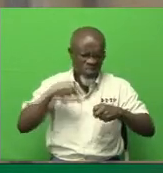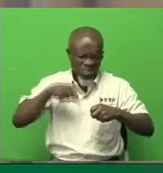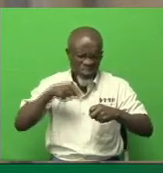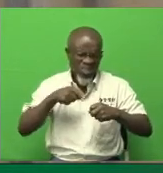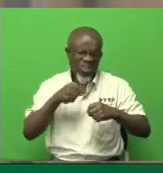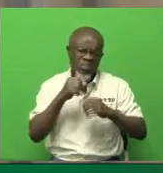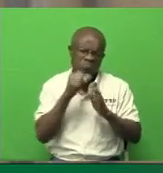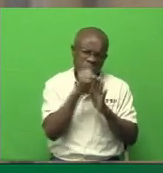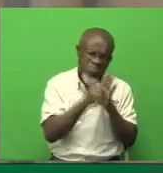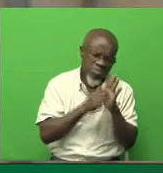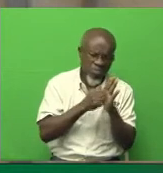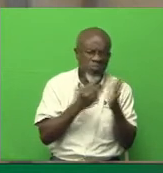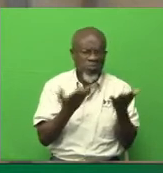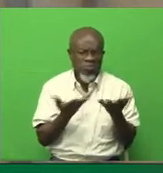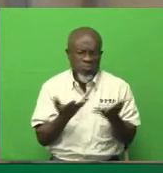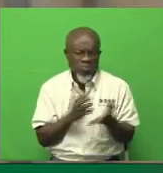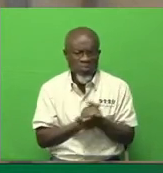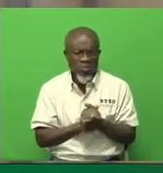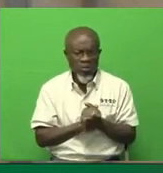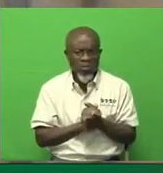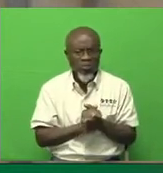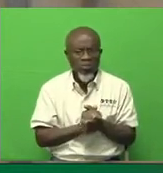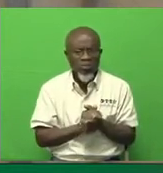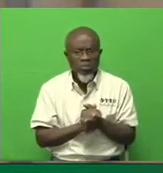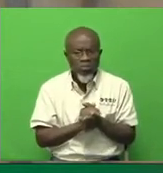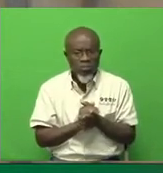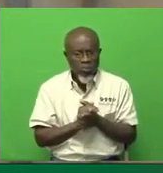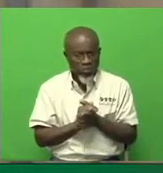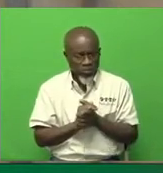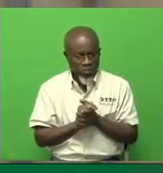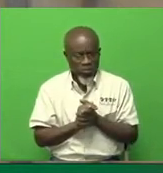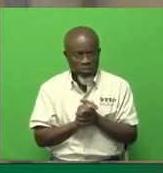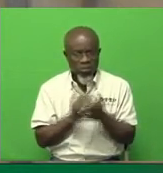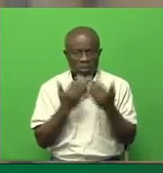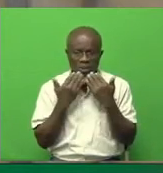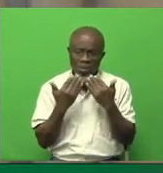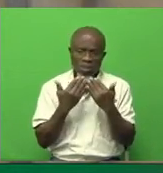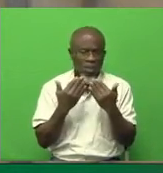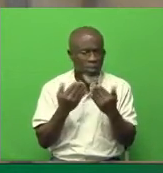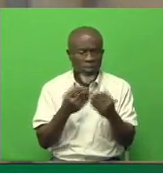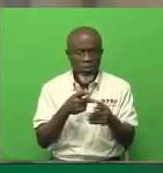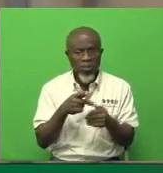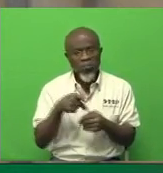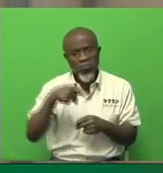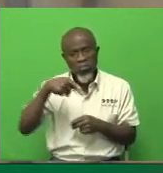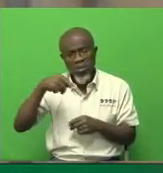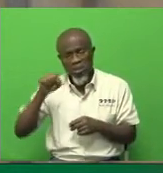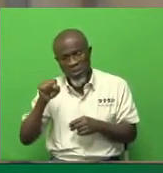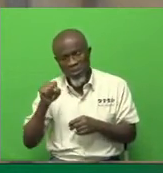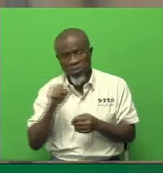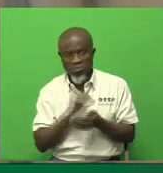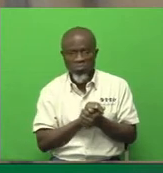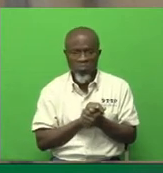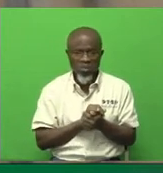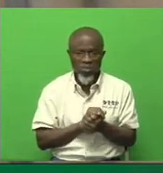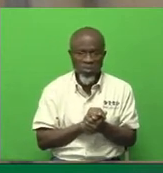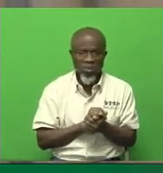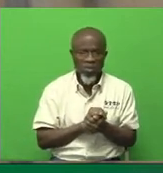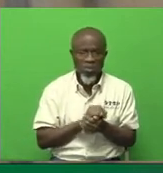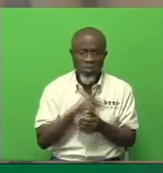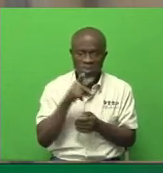of Minister Morris Julian and I I want to thank both permanent secretaries the chief education officer and his team the